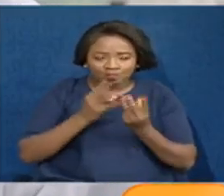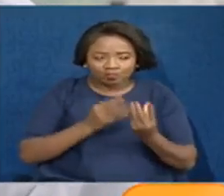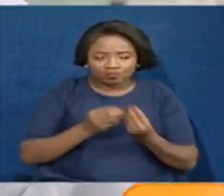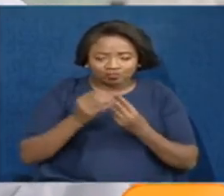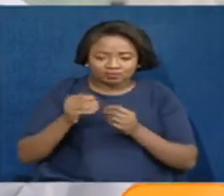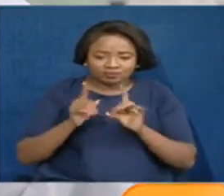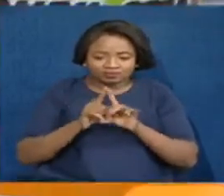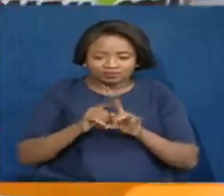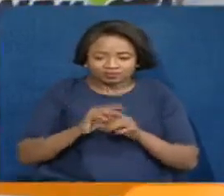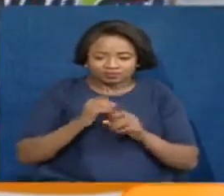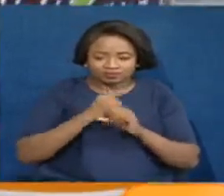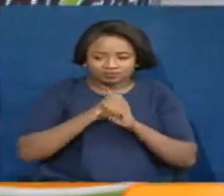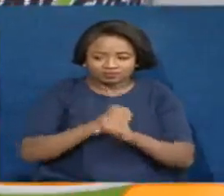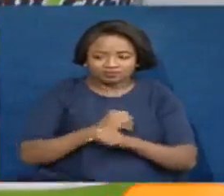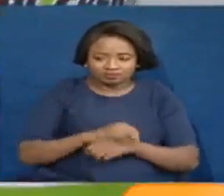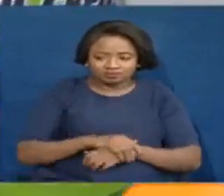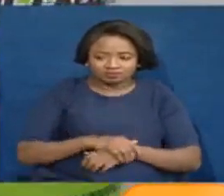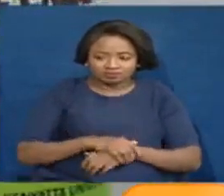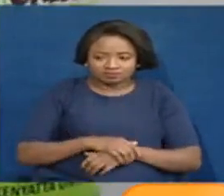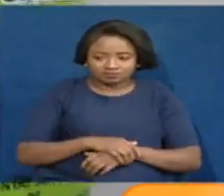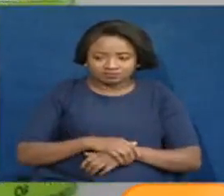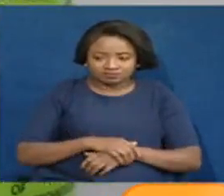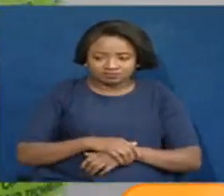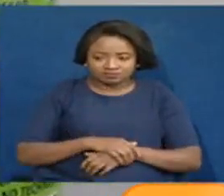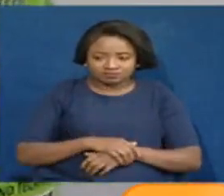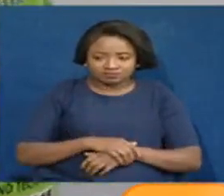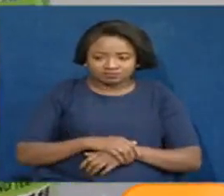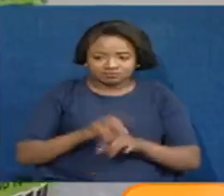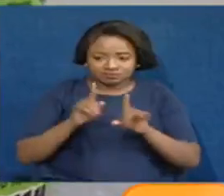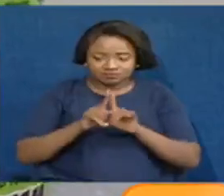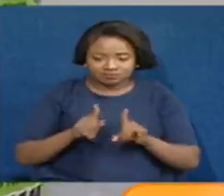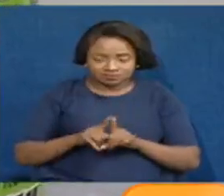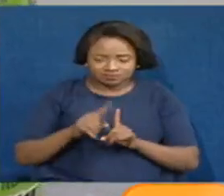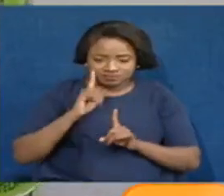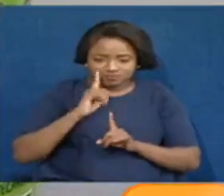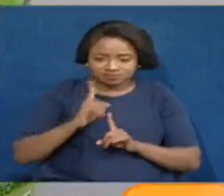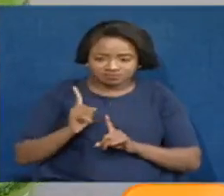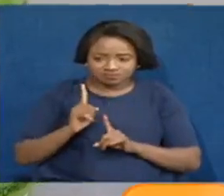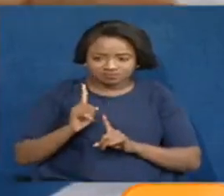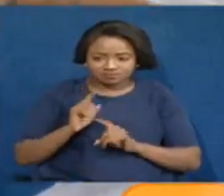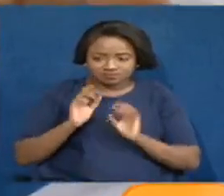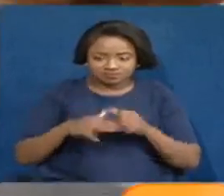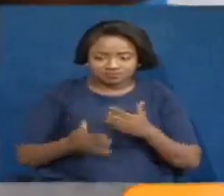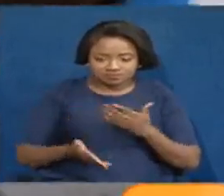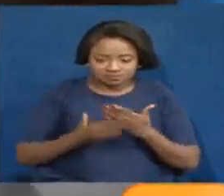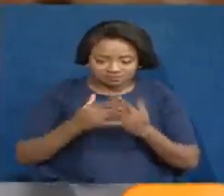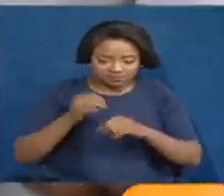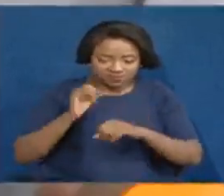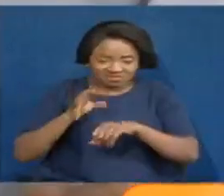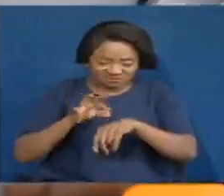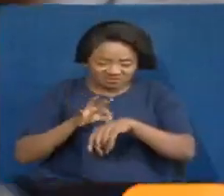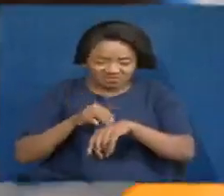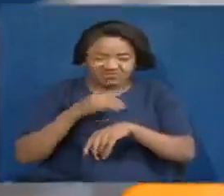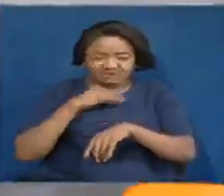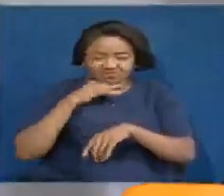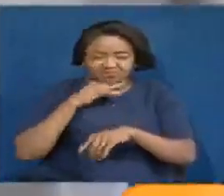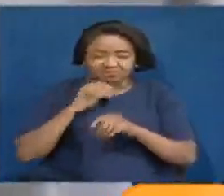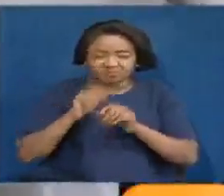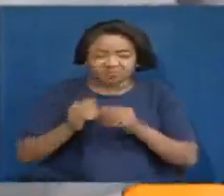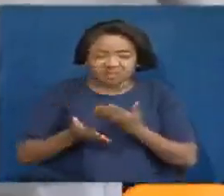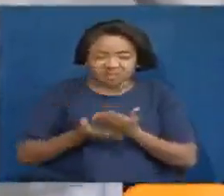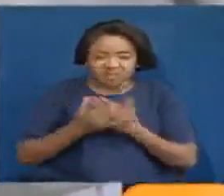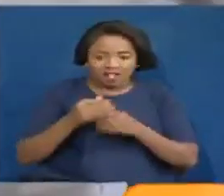anti-aging effect. It's able to remove dead cells. It is also antibacterial, so it has been associated with healing